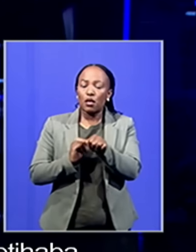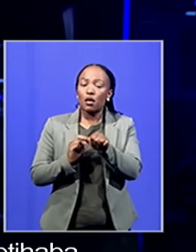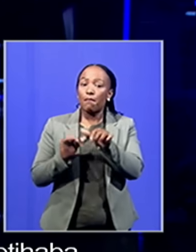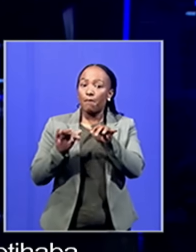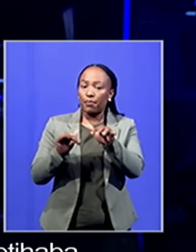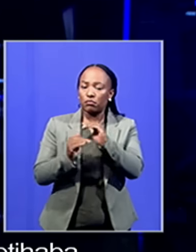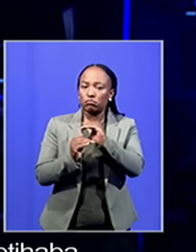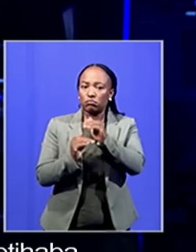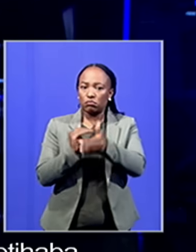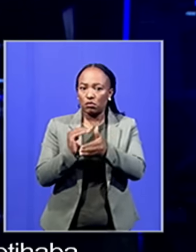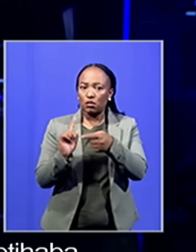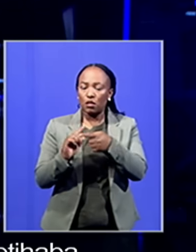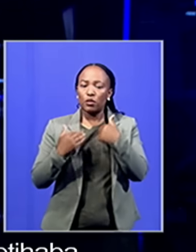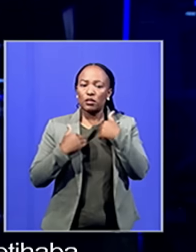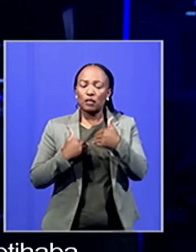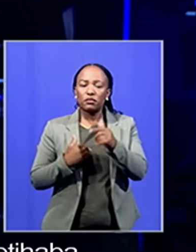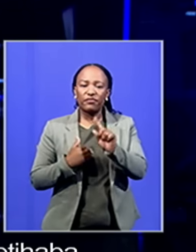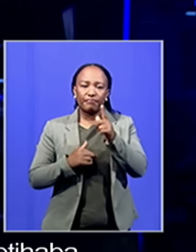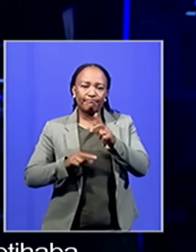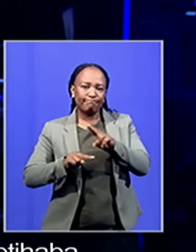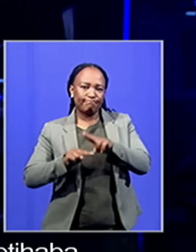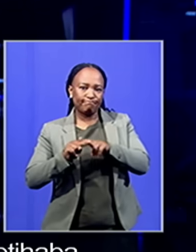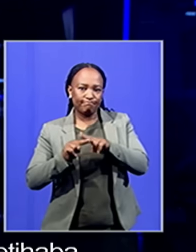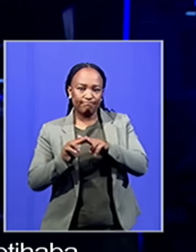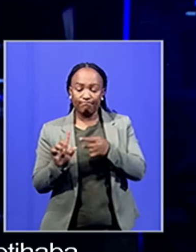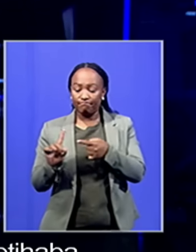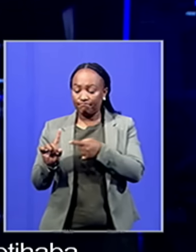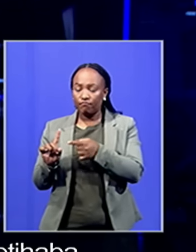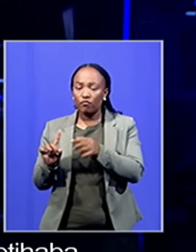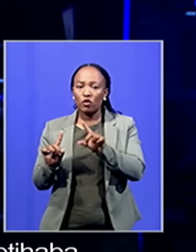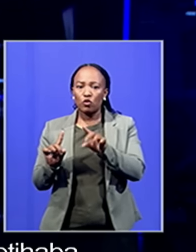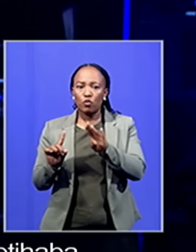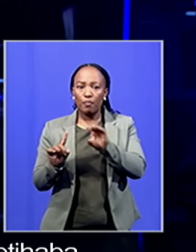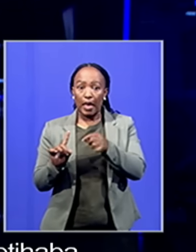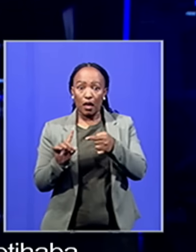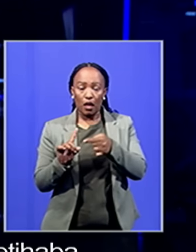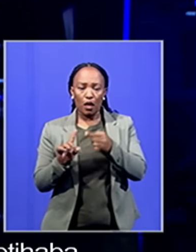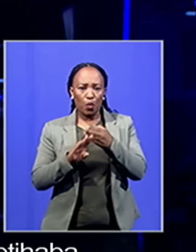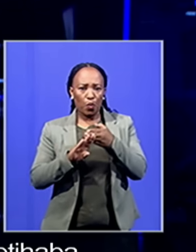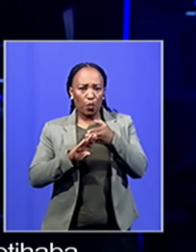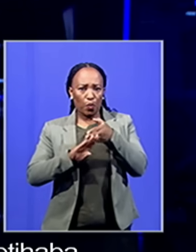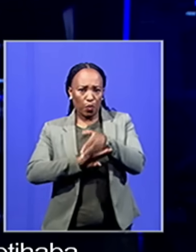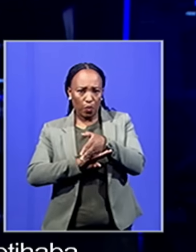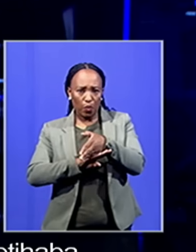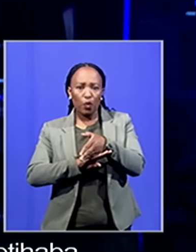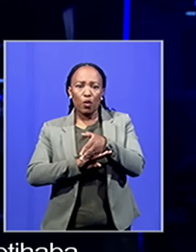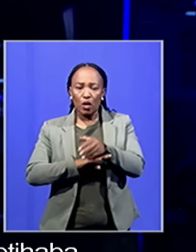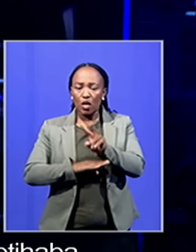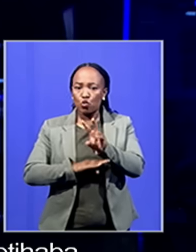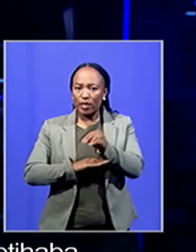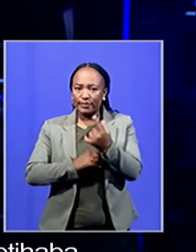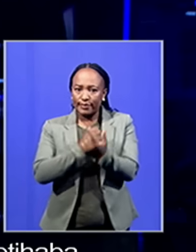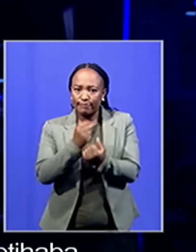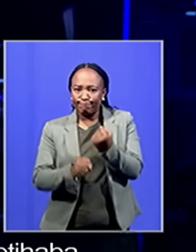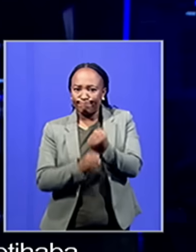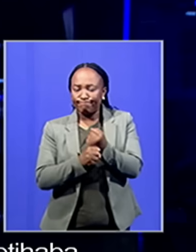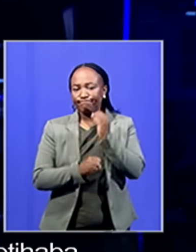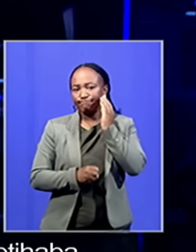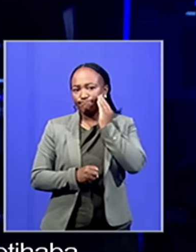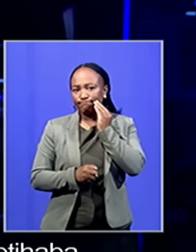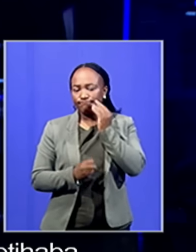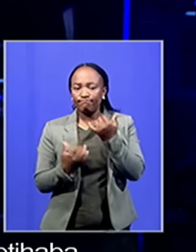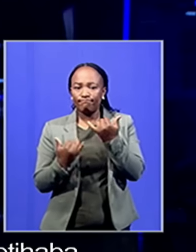qala mosebetsi ka la pele kgweding ya Hlakola. Advocate Dube o na le boiphihlello ba dilemo tse fetang tse 20 mmusong wa naha mme